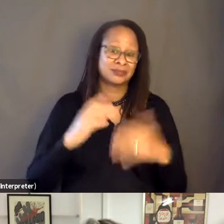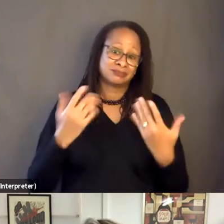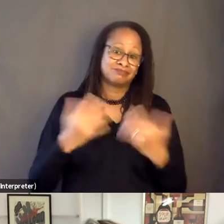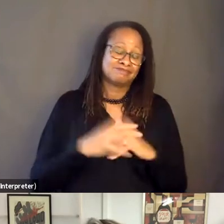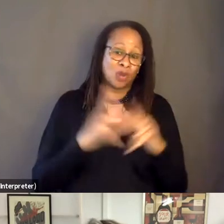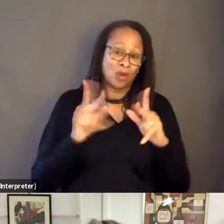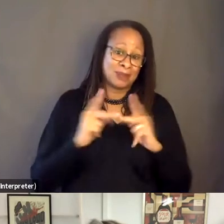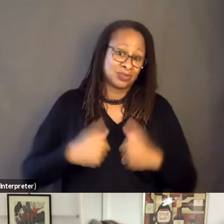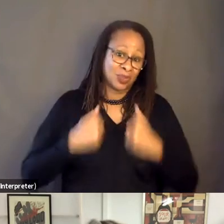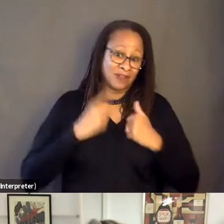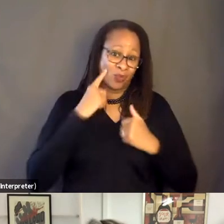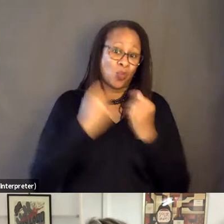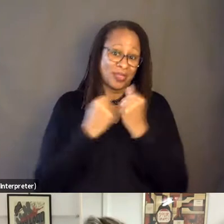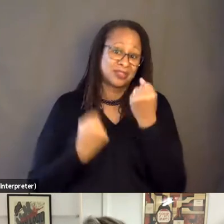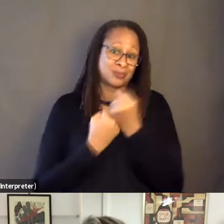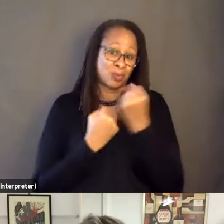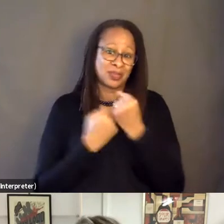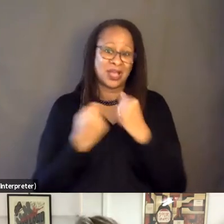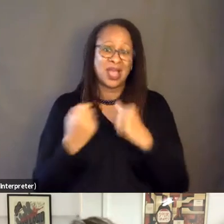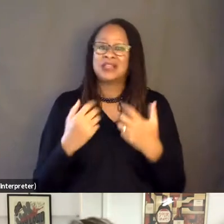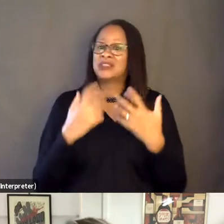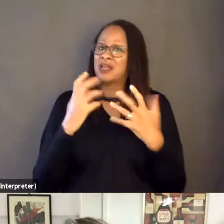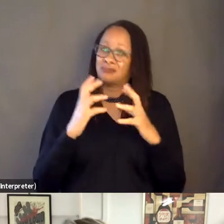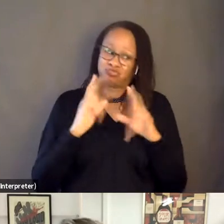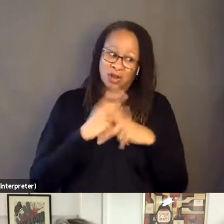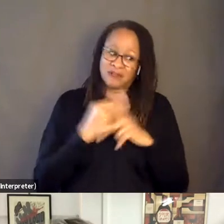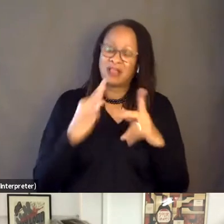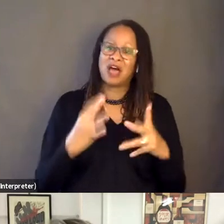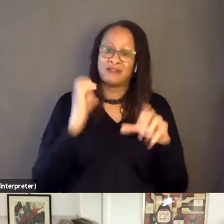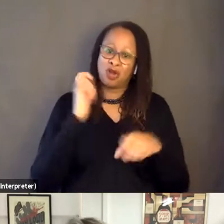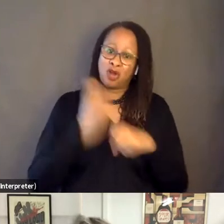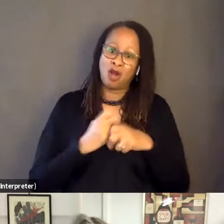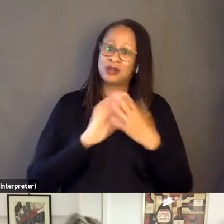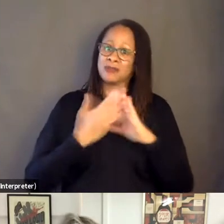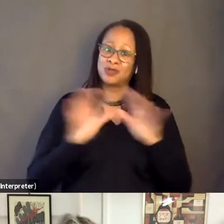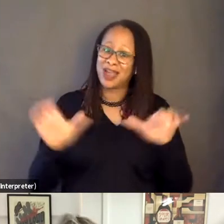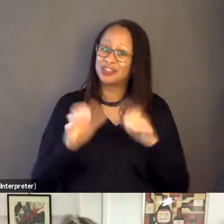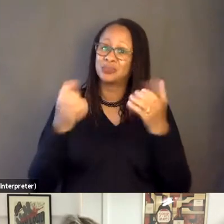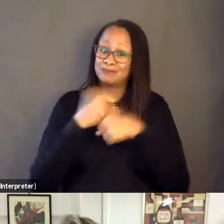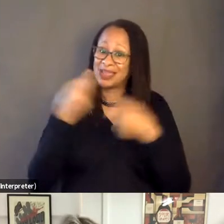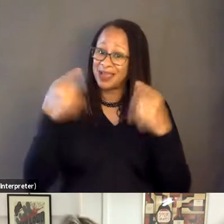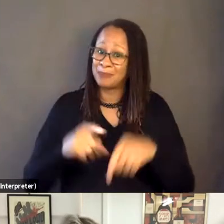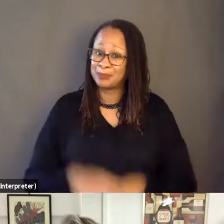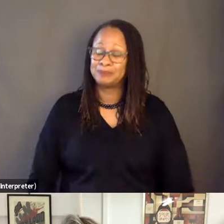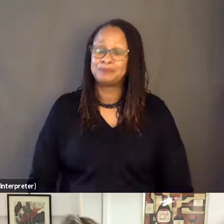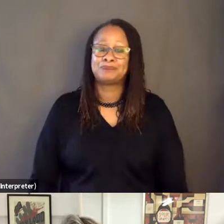of a lot of hard community action to make that happen.